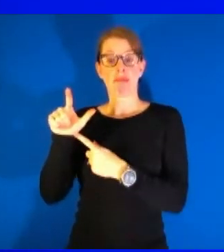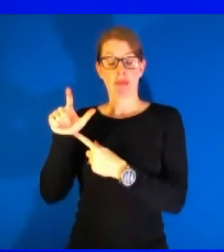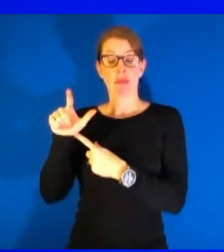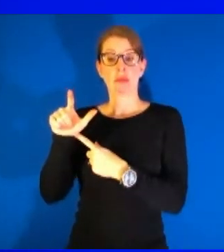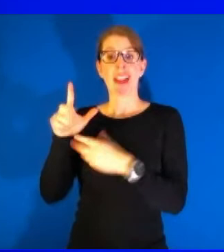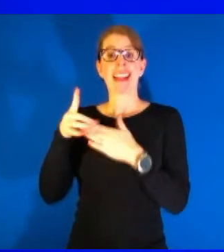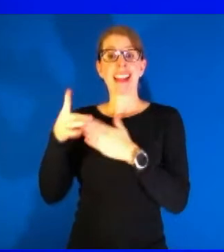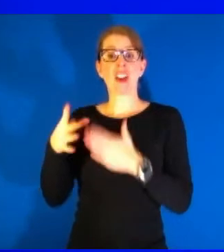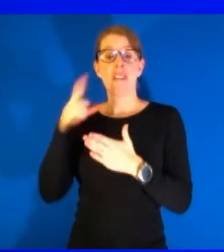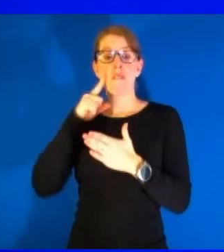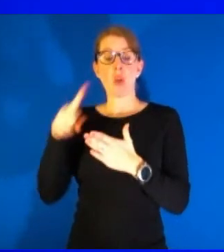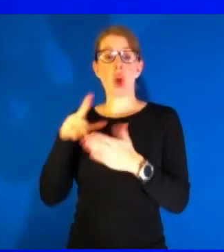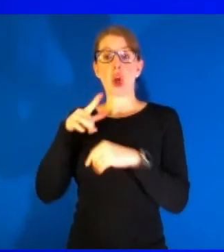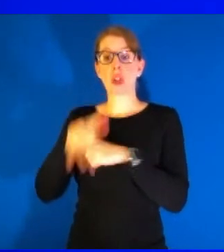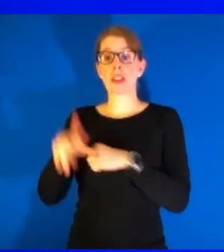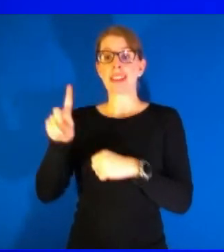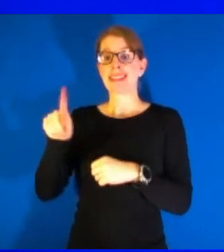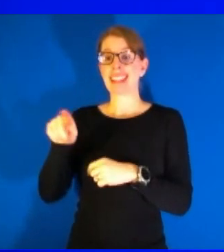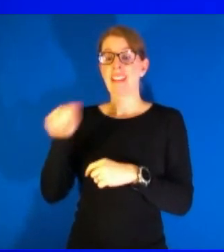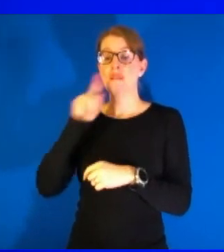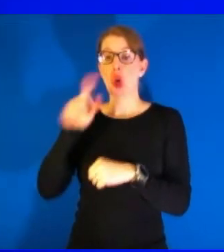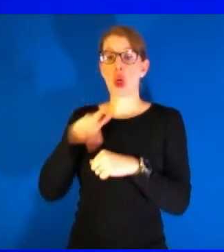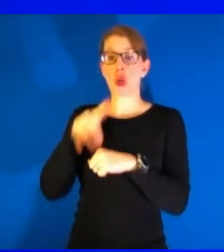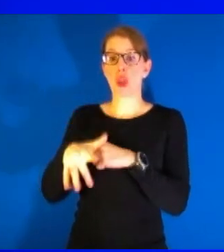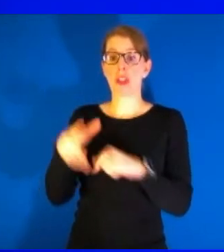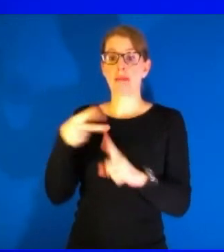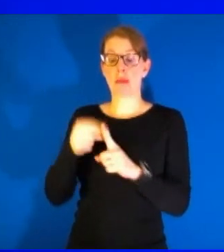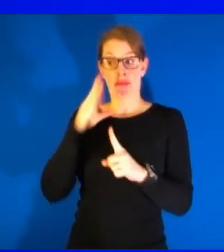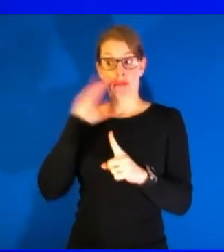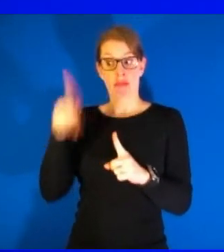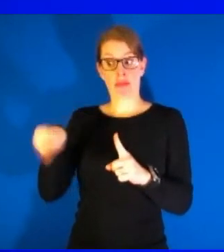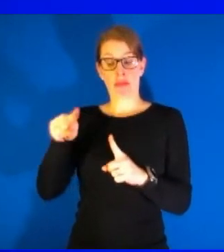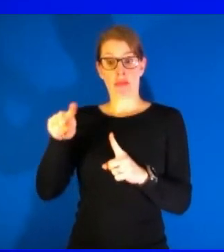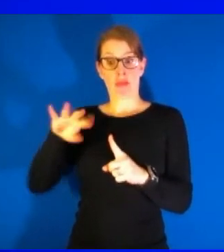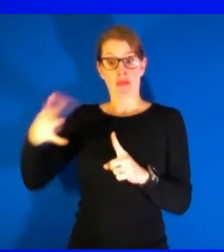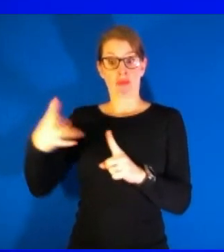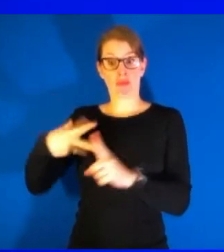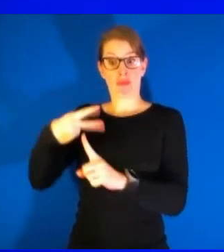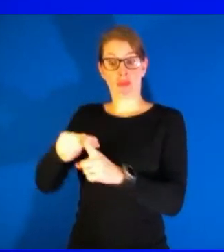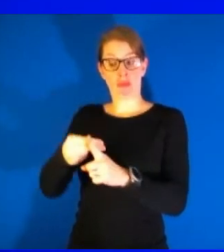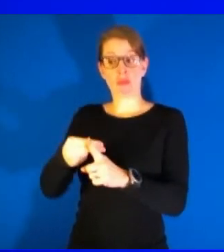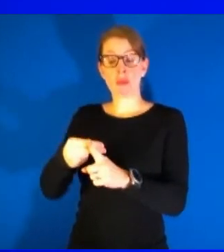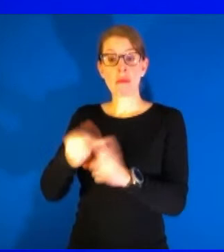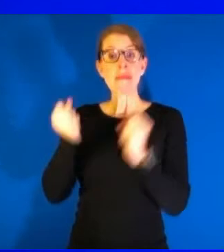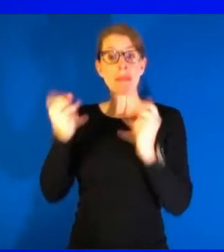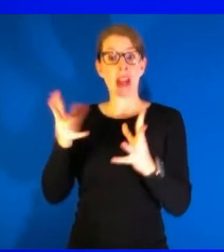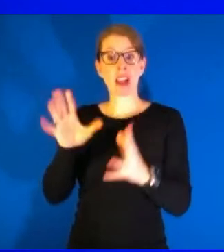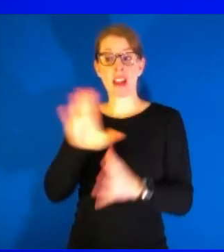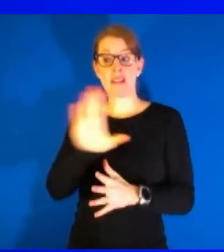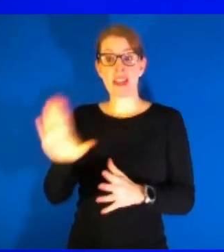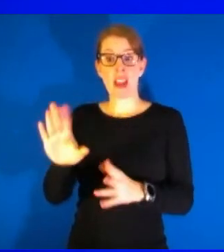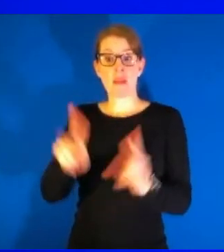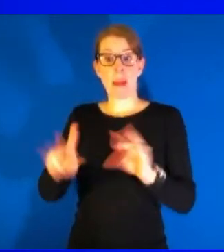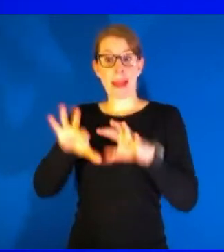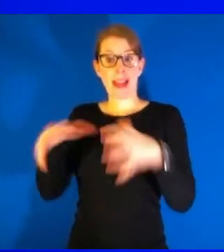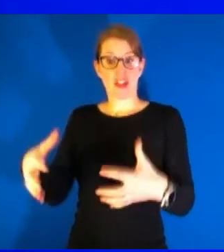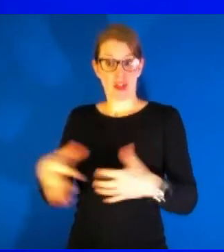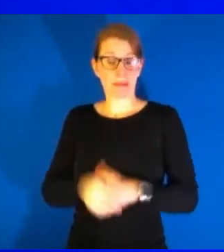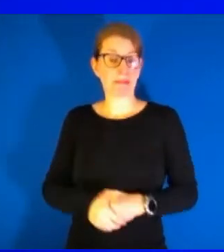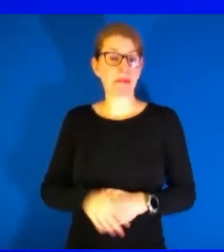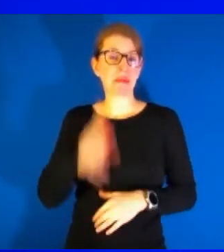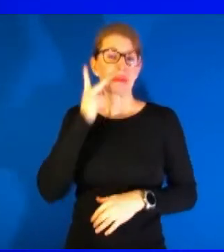data for additional dosing. We know they are giving fourth doses to a large proportion of their population, but we will see if it's really